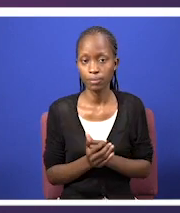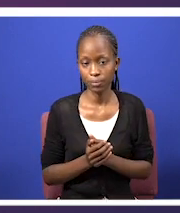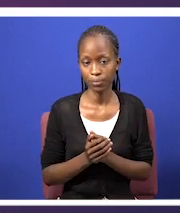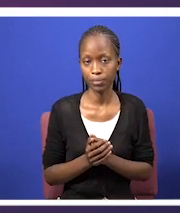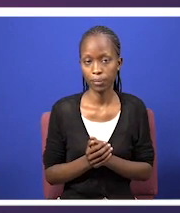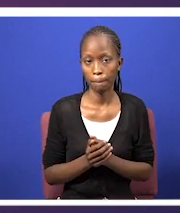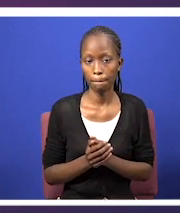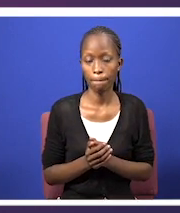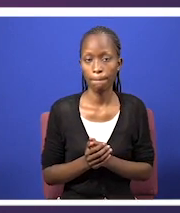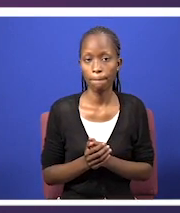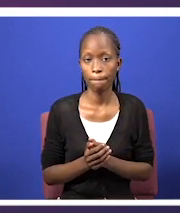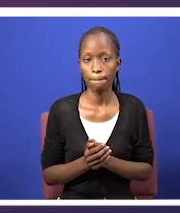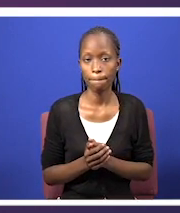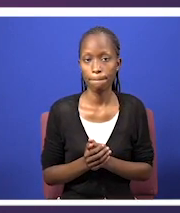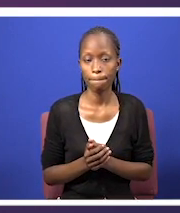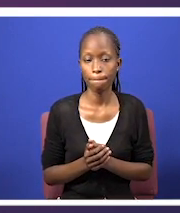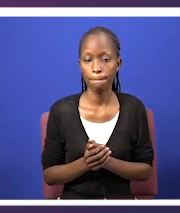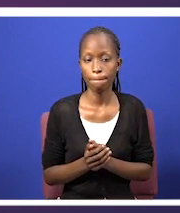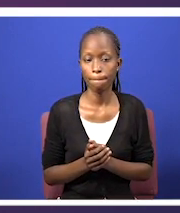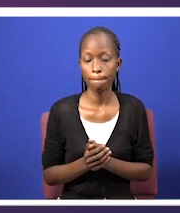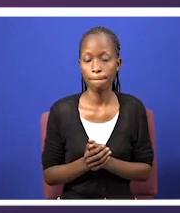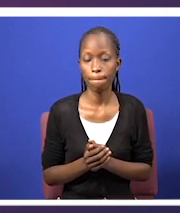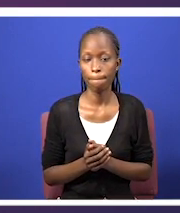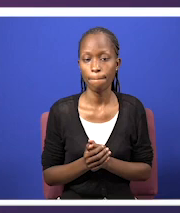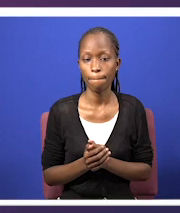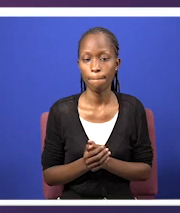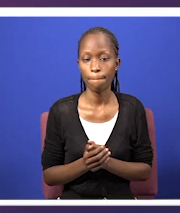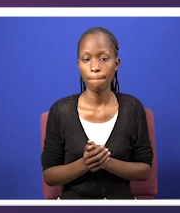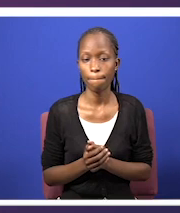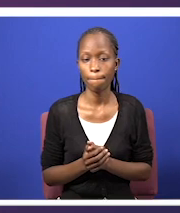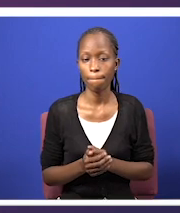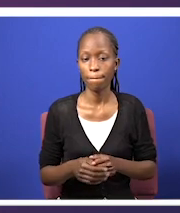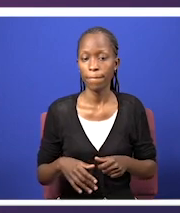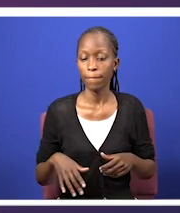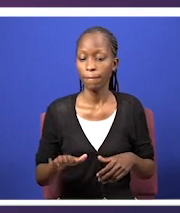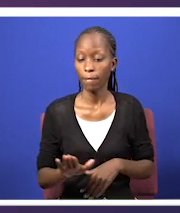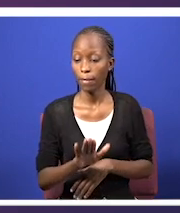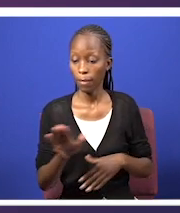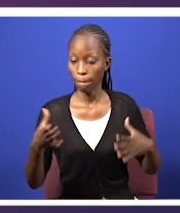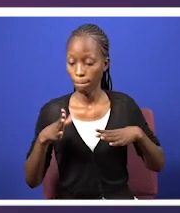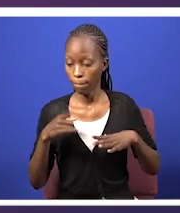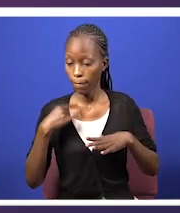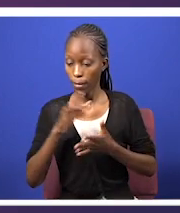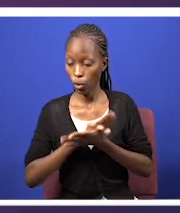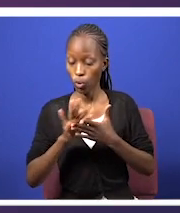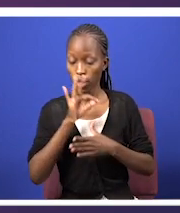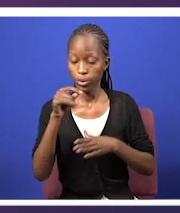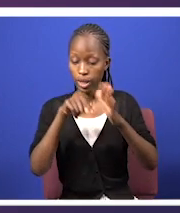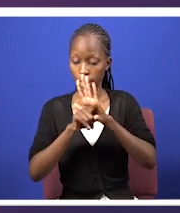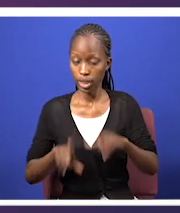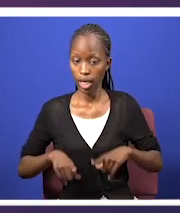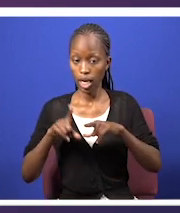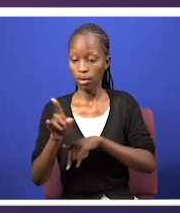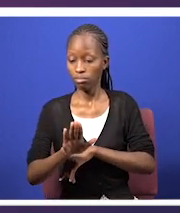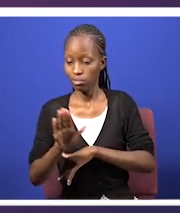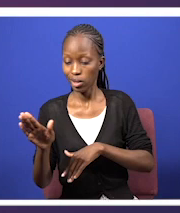say that again, for those of you who perhaps didn't hear this before, but you can see it on your screen. those in whom the Spirit comes to live